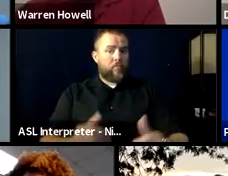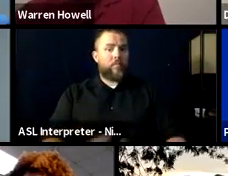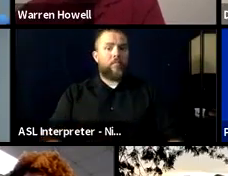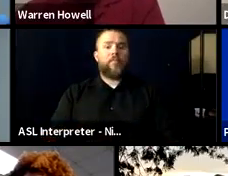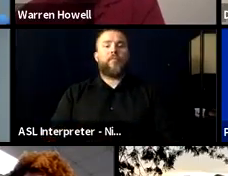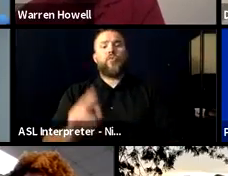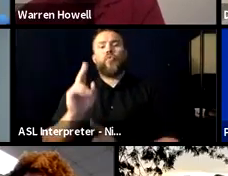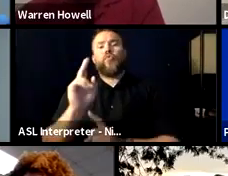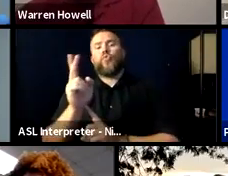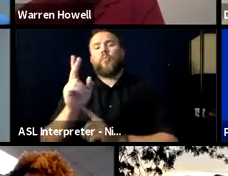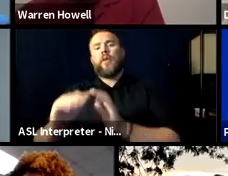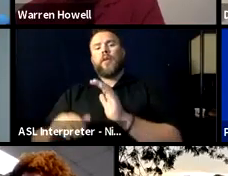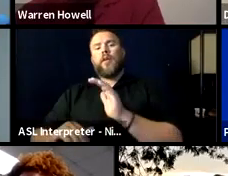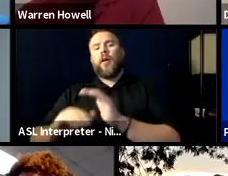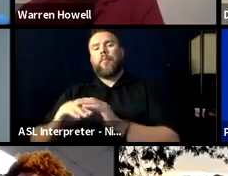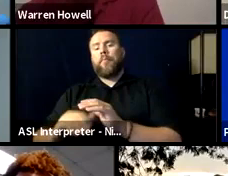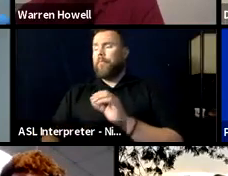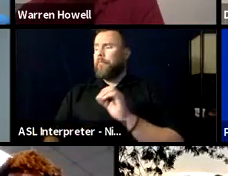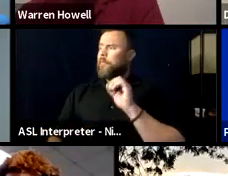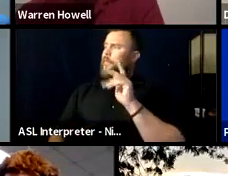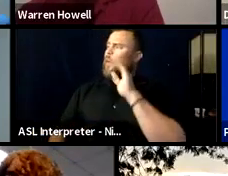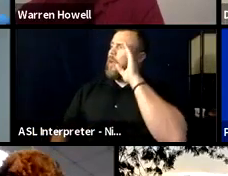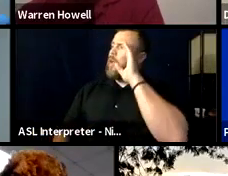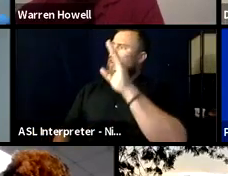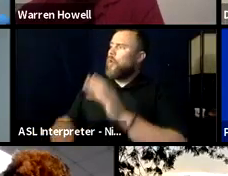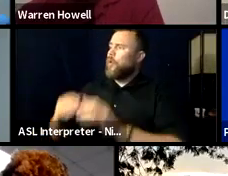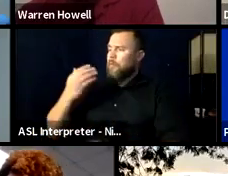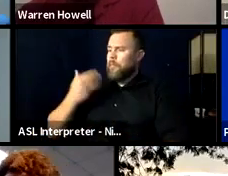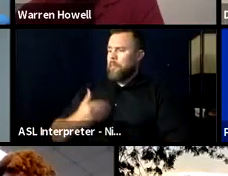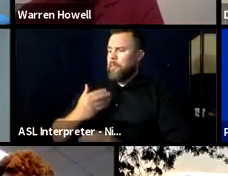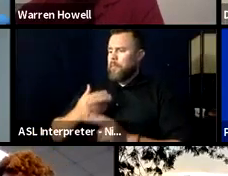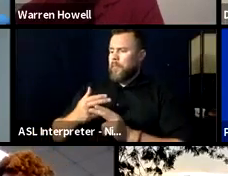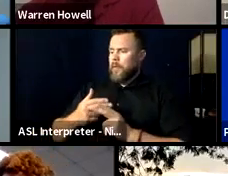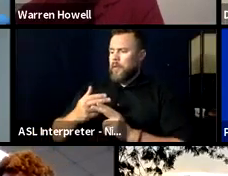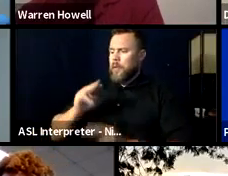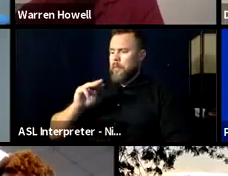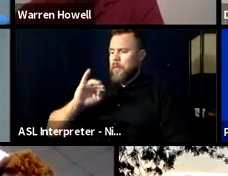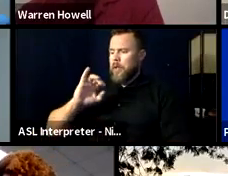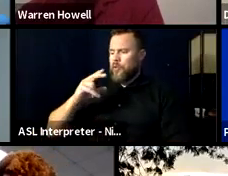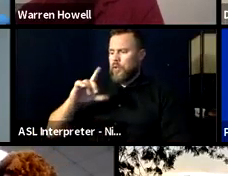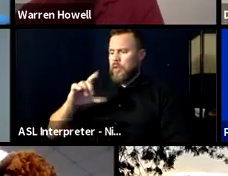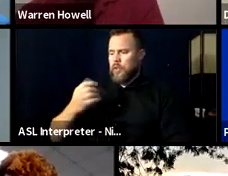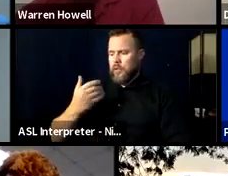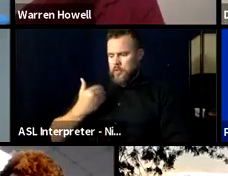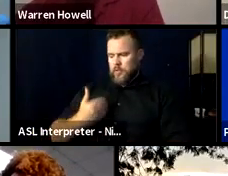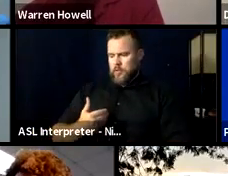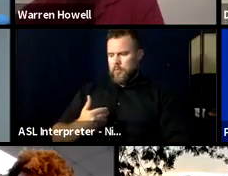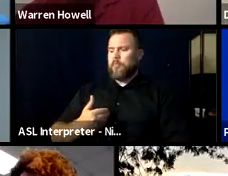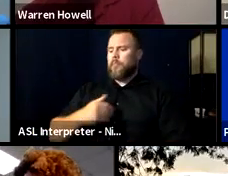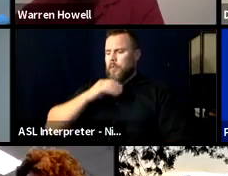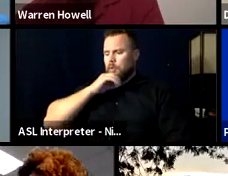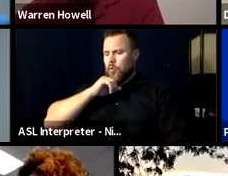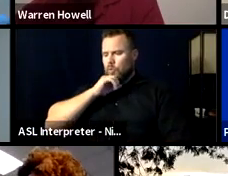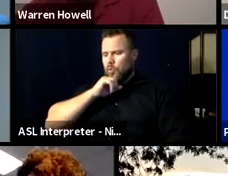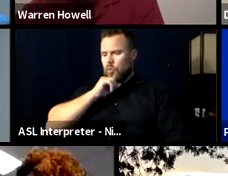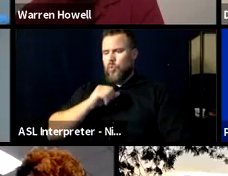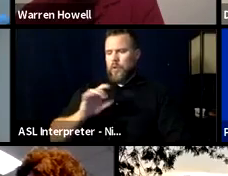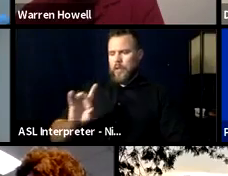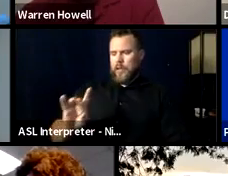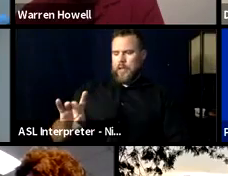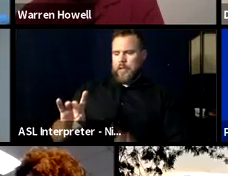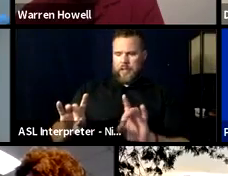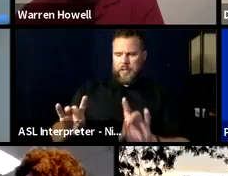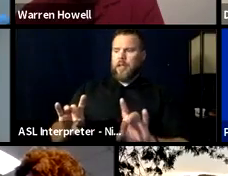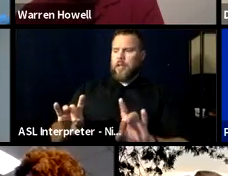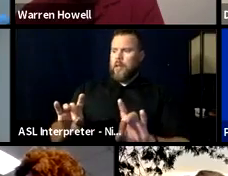minutes. Thank you. Hi, everyone. My name is Michelle. I come to you actually as a parent of 2 8-year-olds in the district and also as a